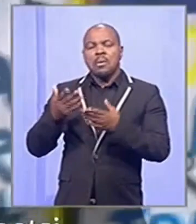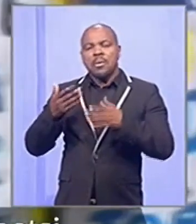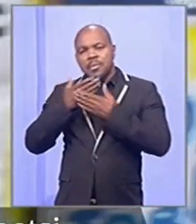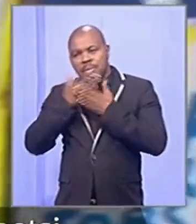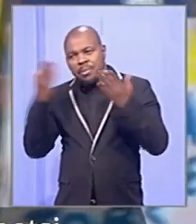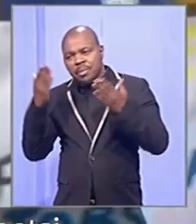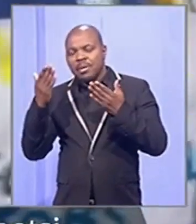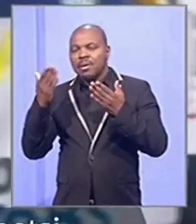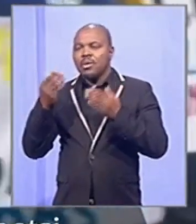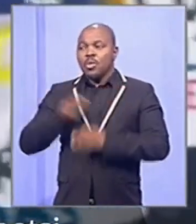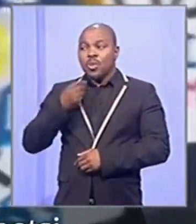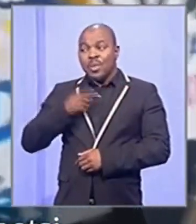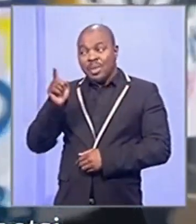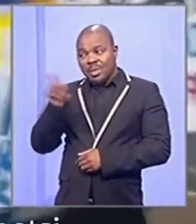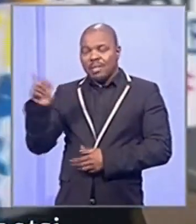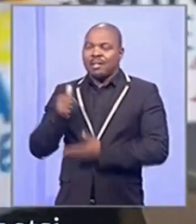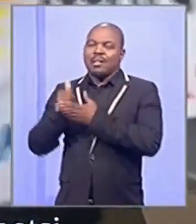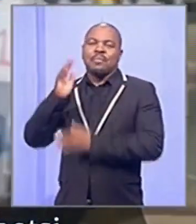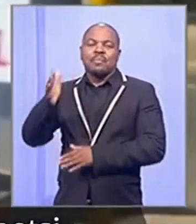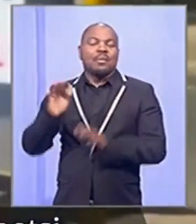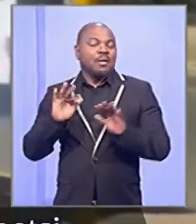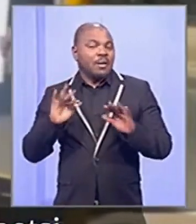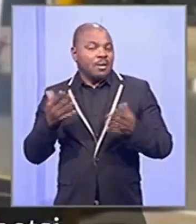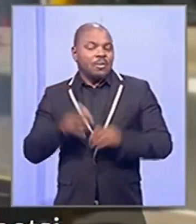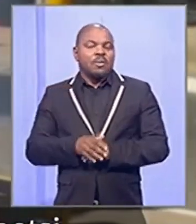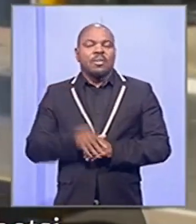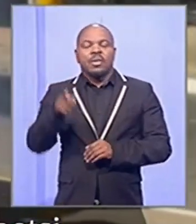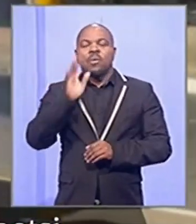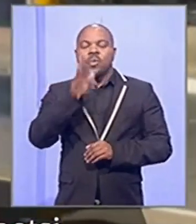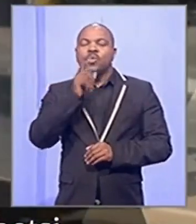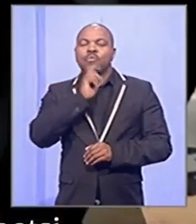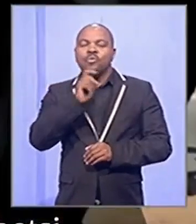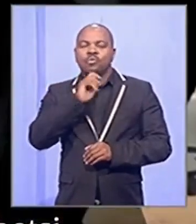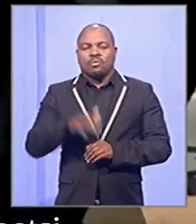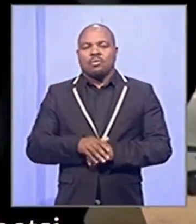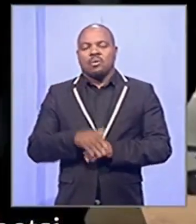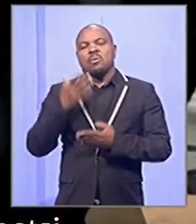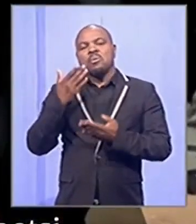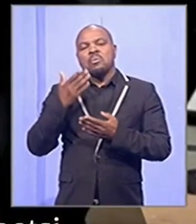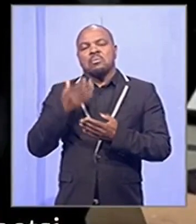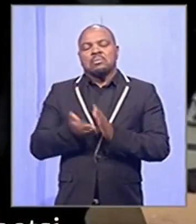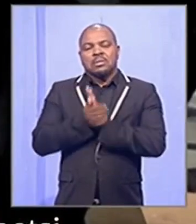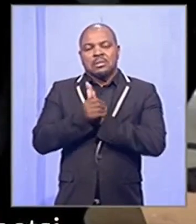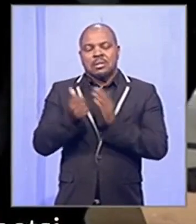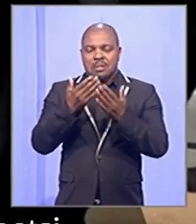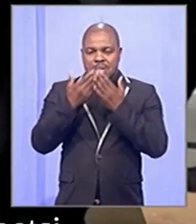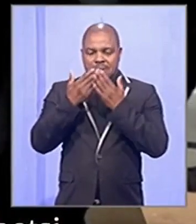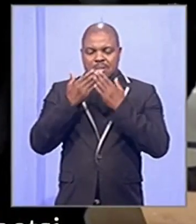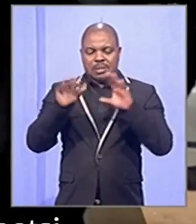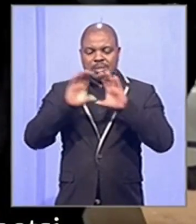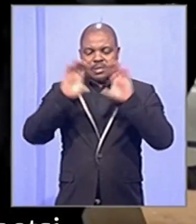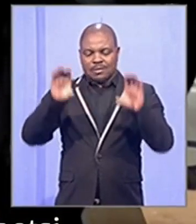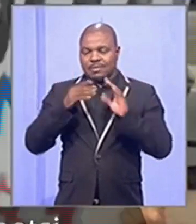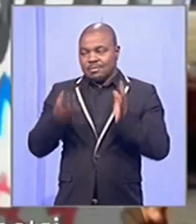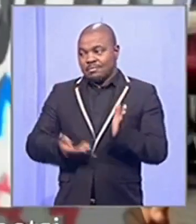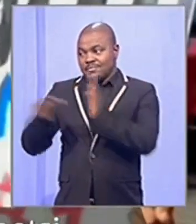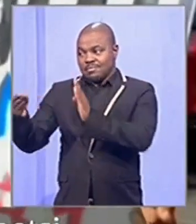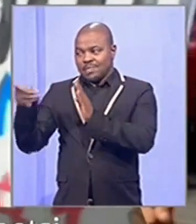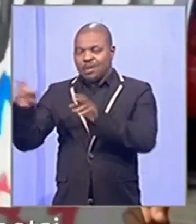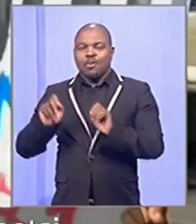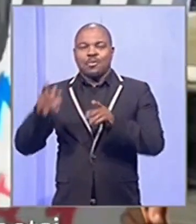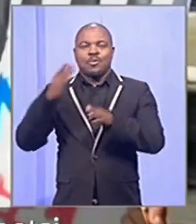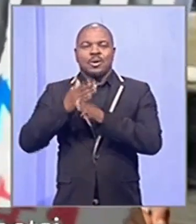DA e entse tshepiso ya moshwelella ya hore e tla rarolla mathata a teng a leqeme le hodimo la mosebetsi batjheng ka ho kenya